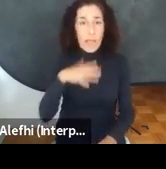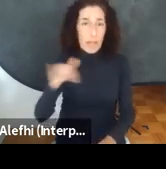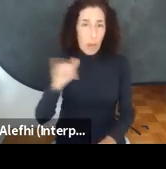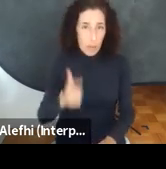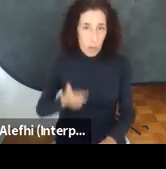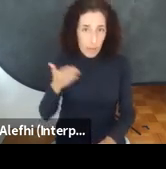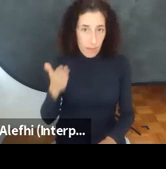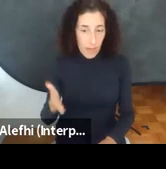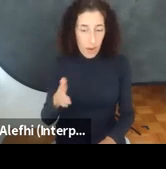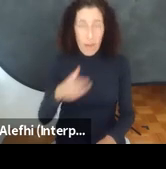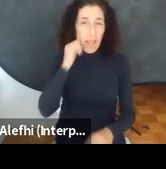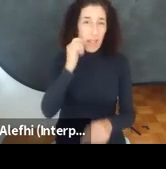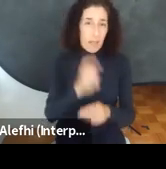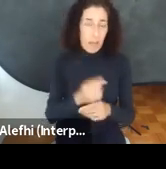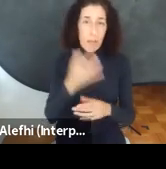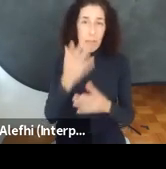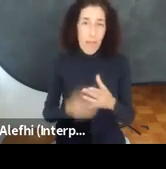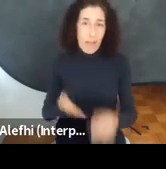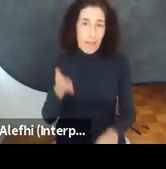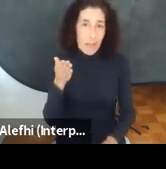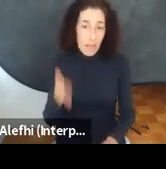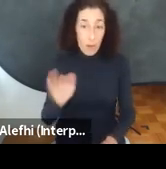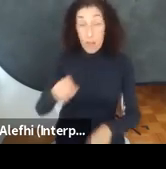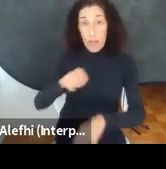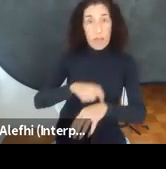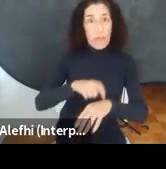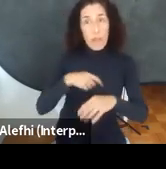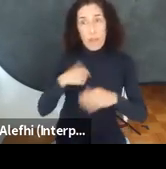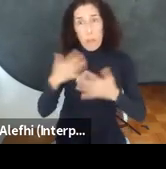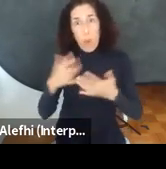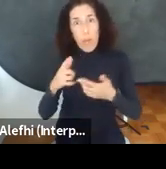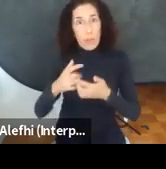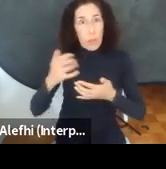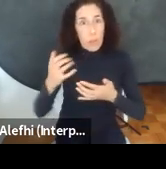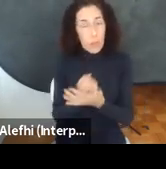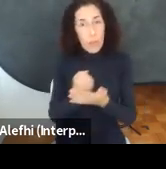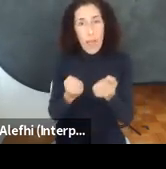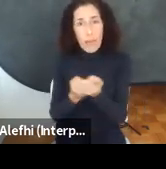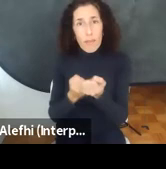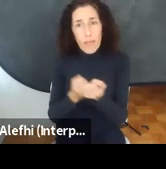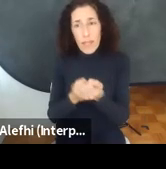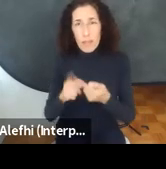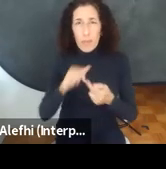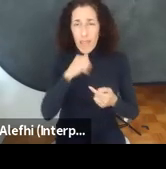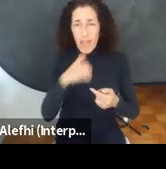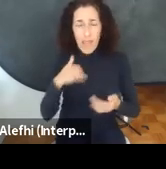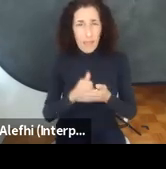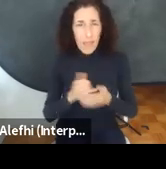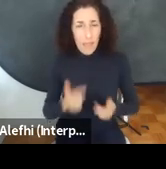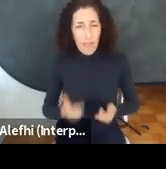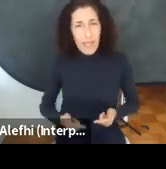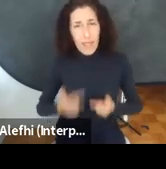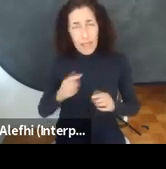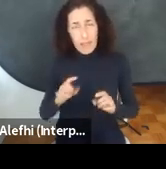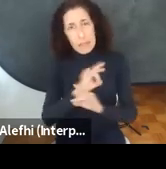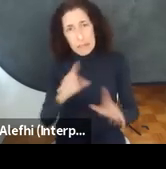there. Mm-hmm. And at the time she passed, I wanted to advocate that no one have to live like she lived. Mm-hmm. And suffered the way she suffered